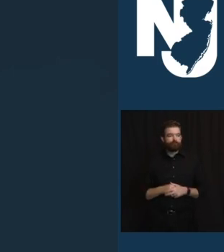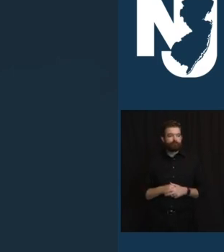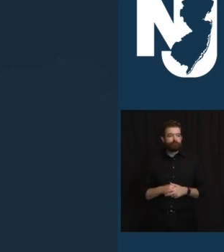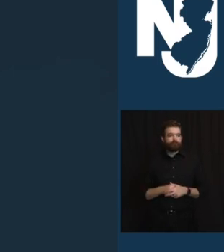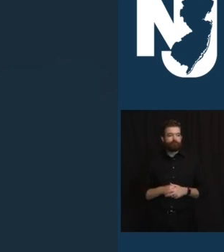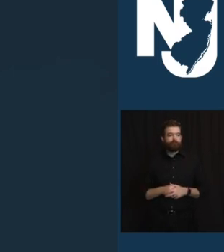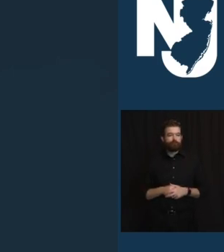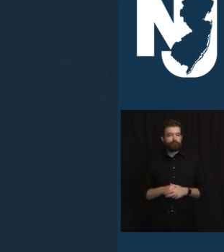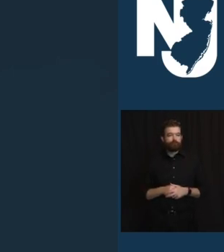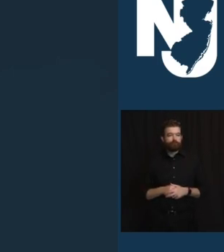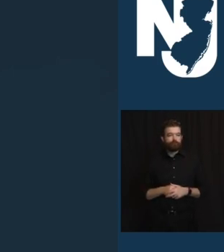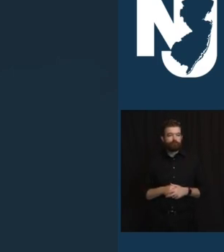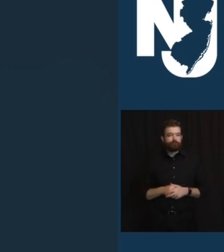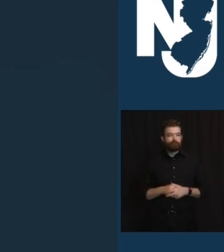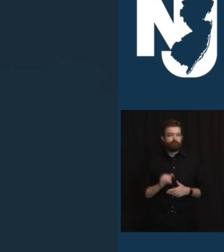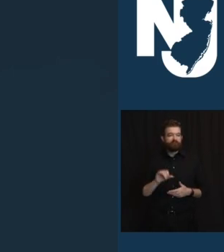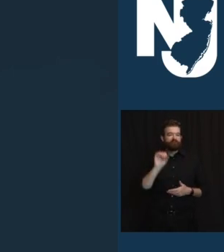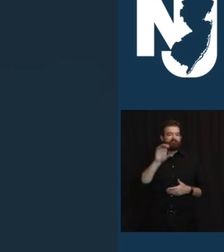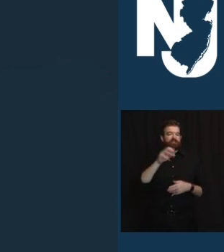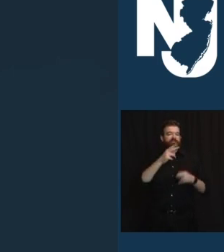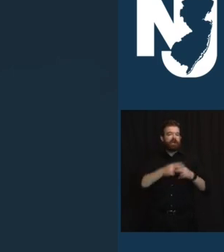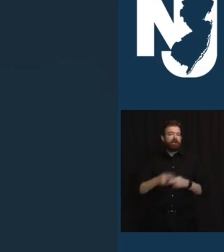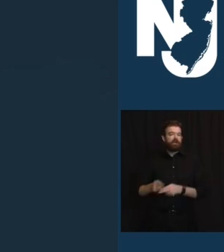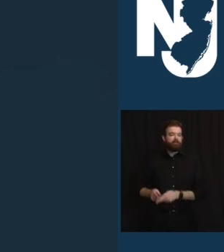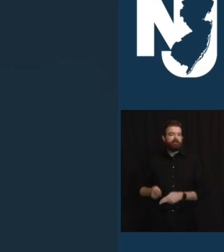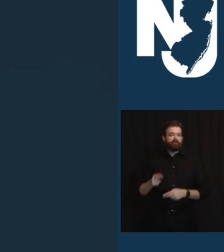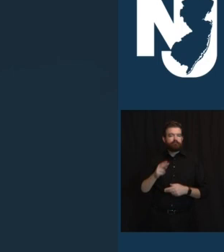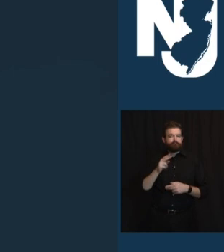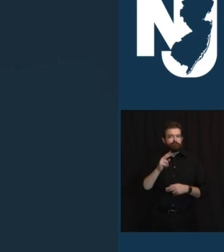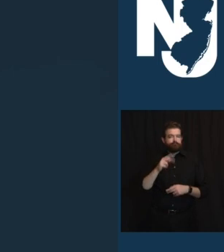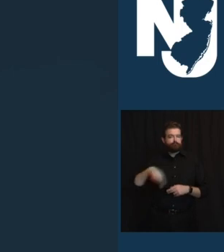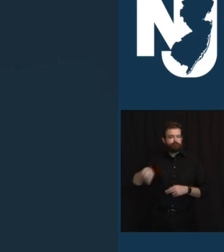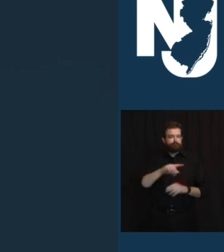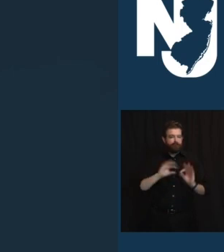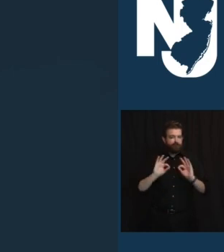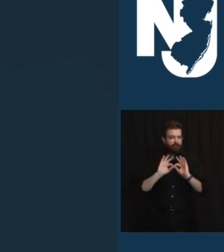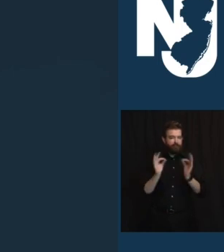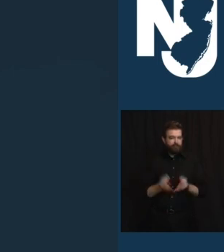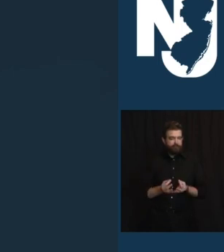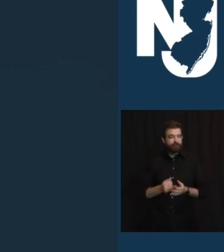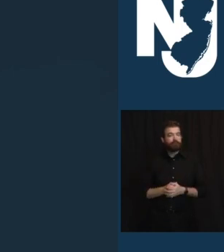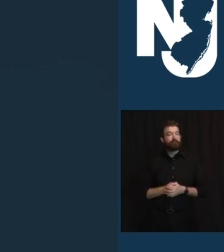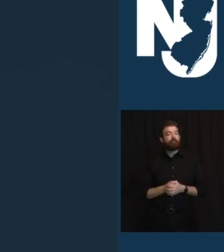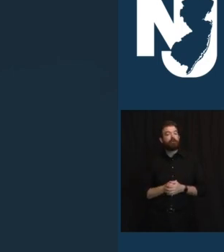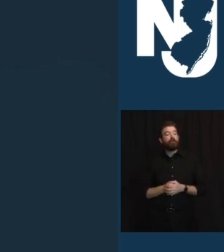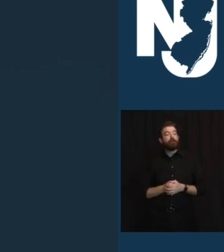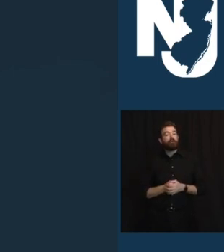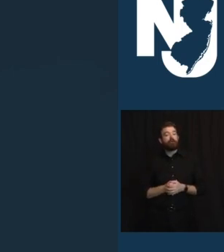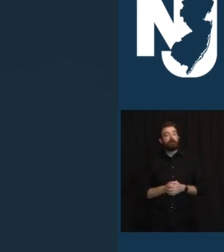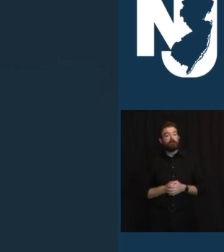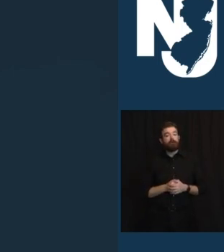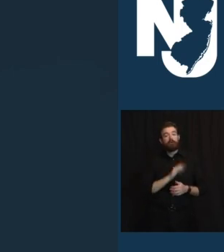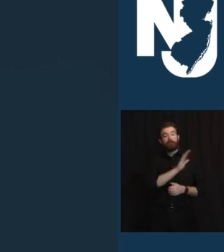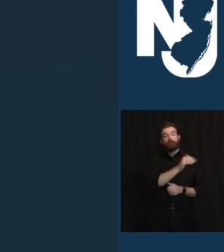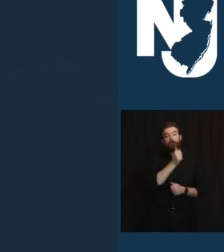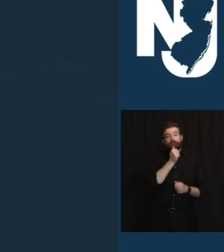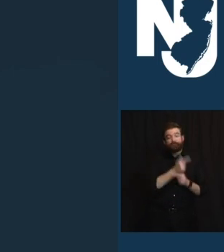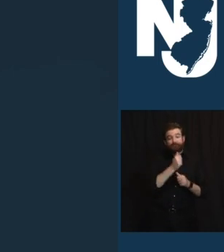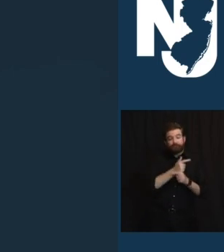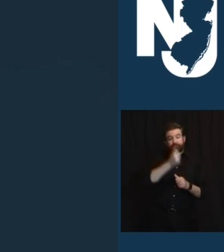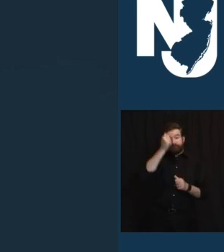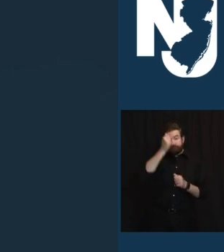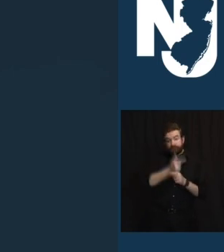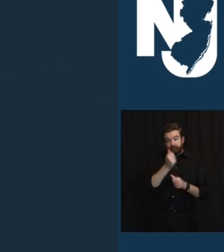Sebastian, Emily, Nico, and Eddie. And she's also survived by her siblings, Gladys,